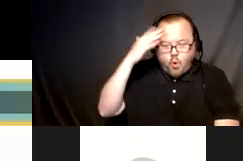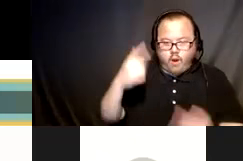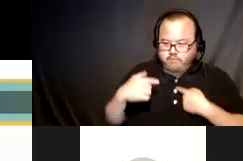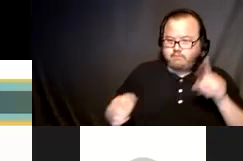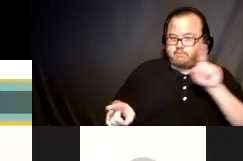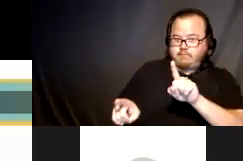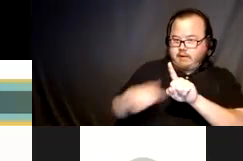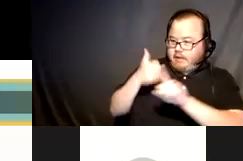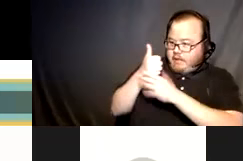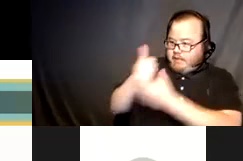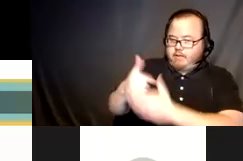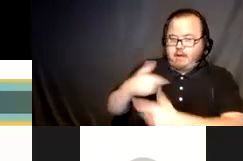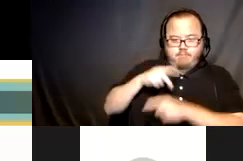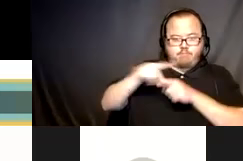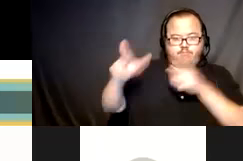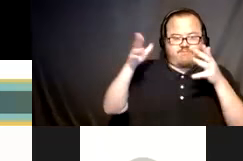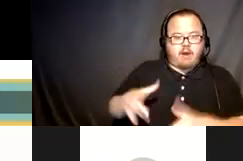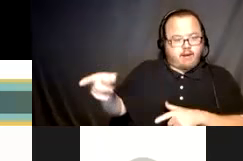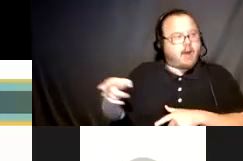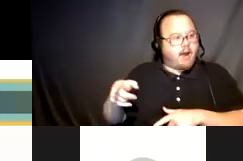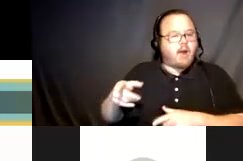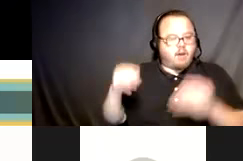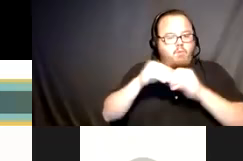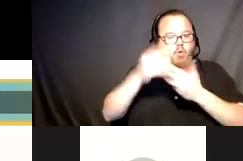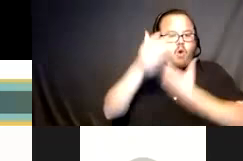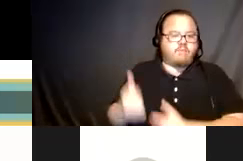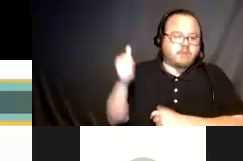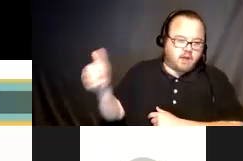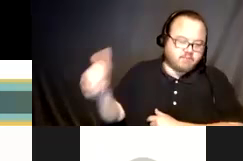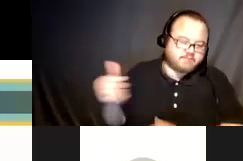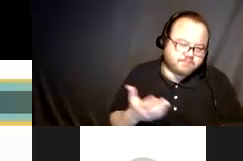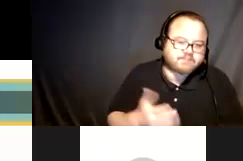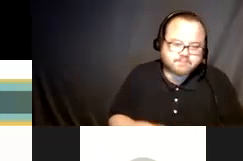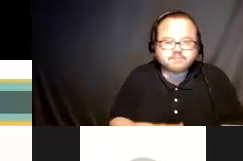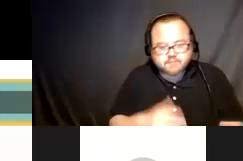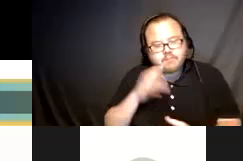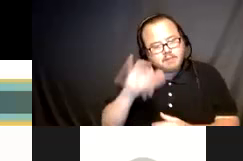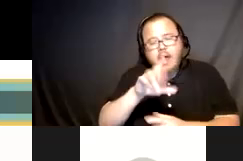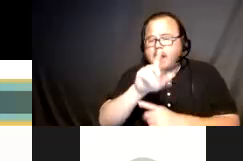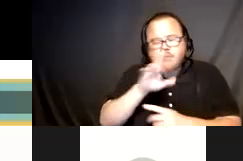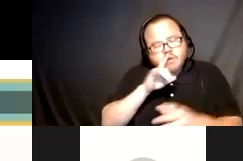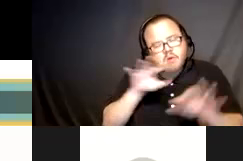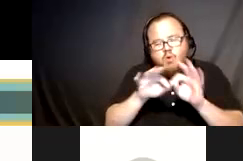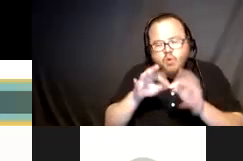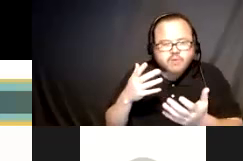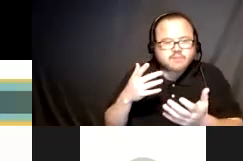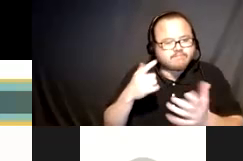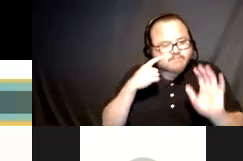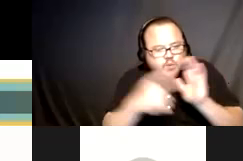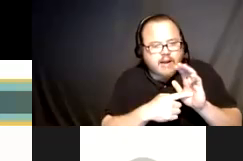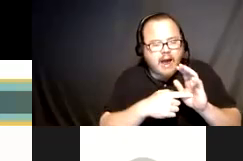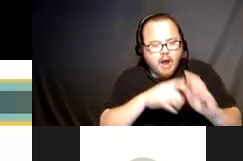to kind of teach them and help them. But the whole purpose of the club is really to encourage people to recognize early signs of mental